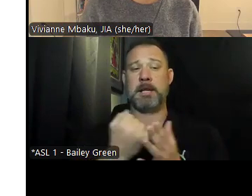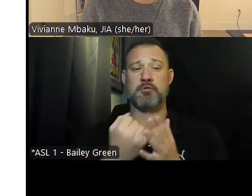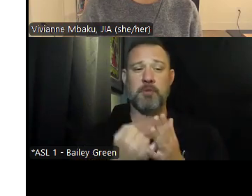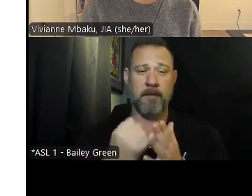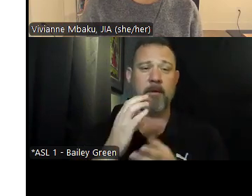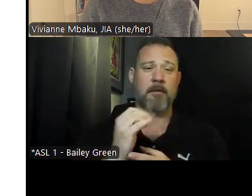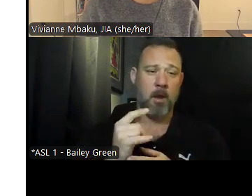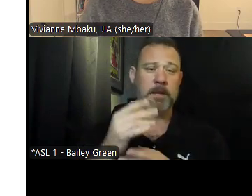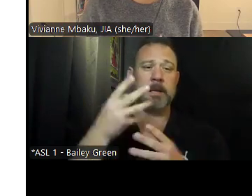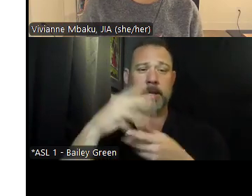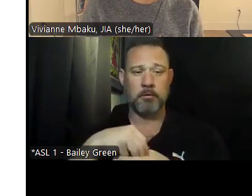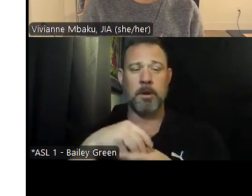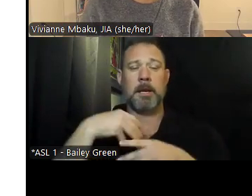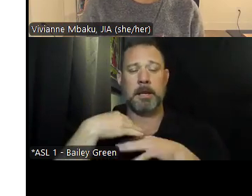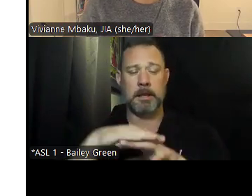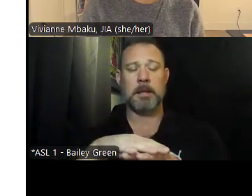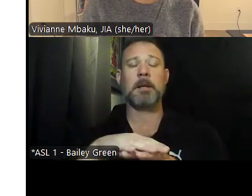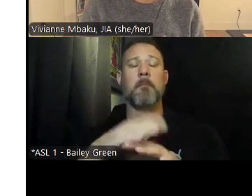integrated plans are being released.